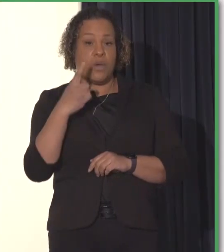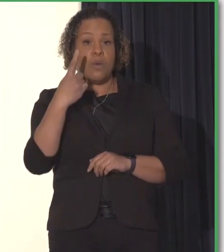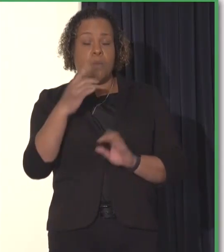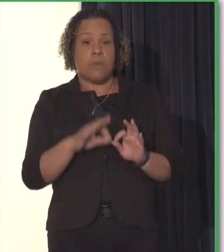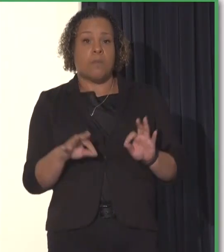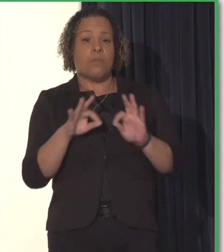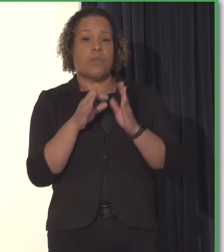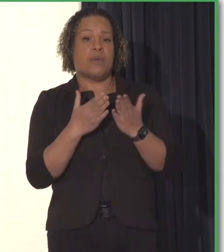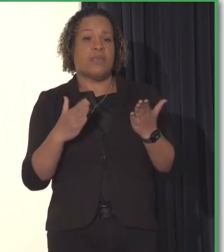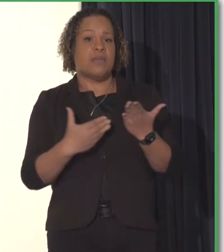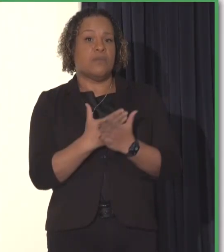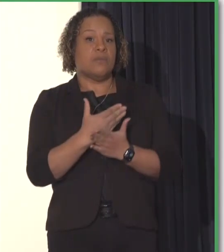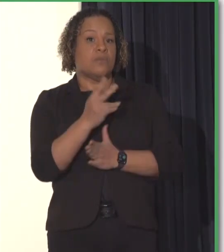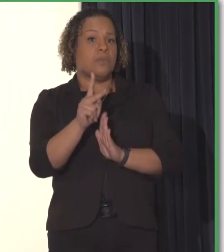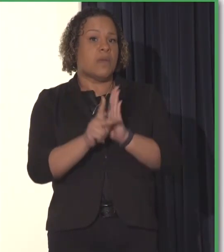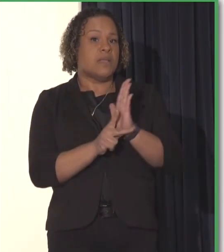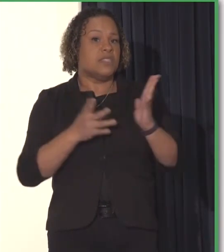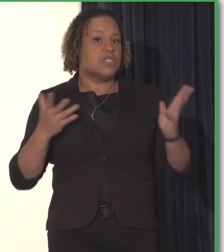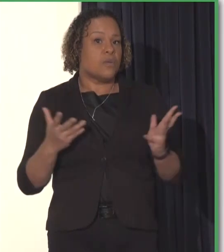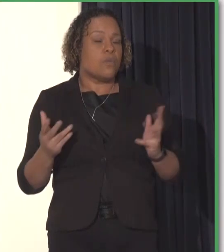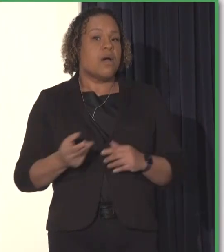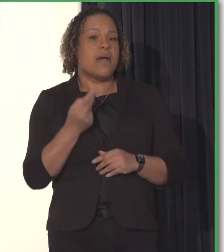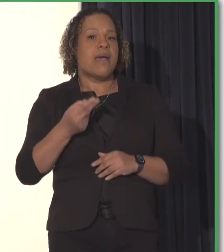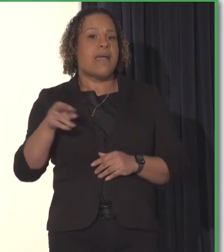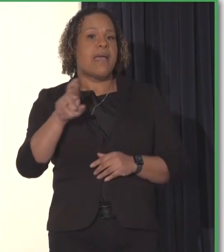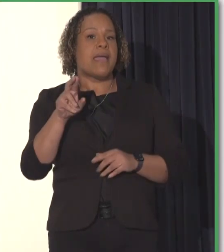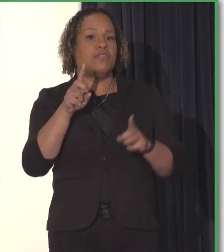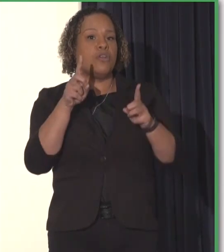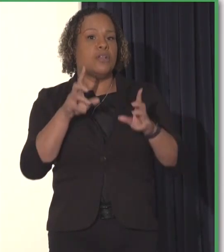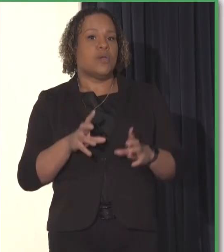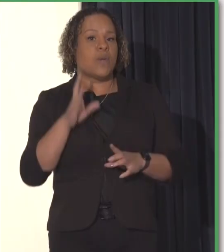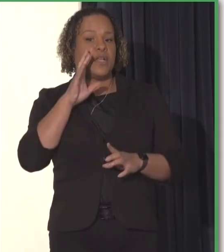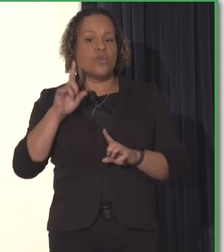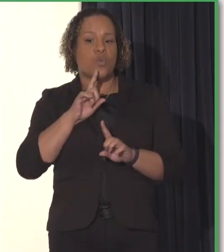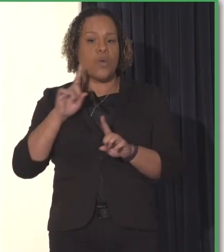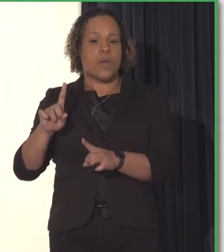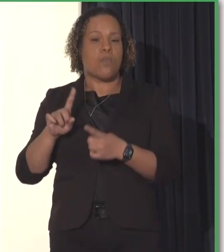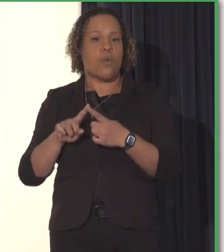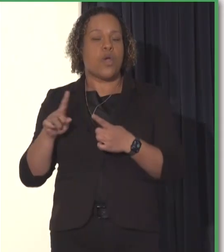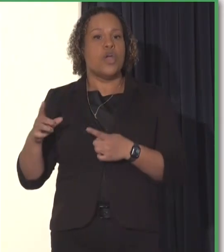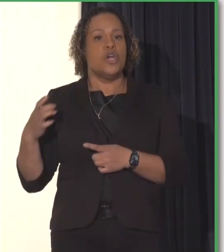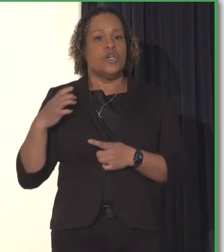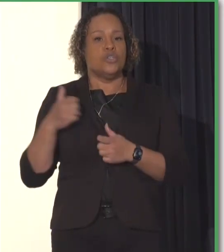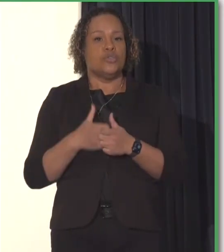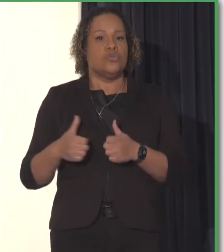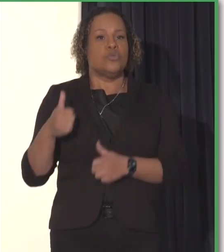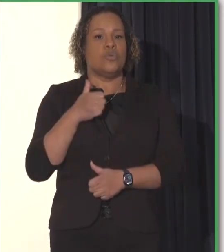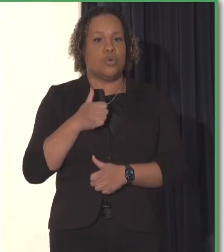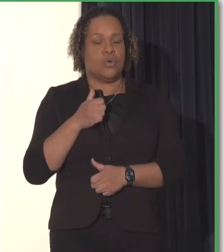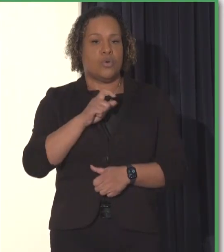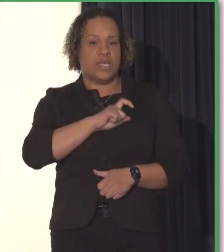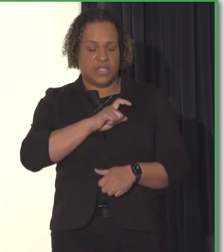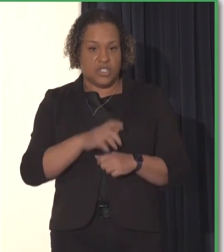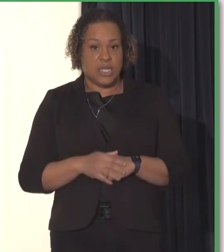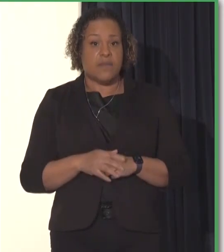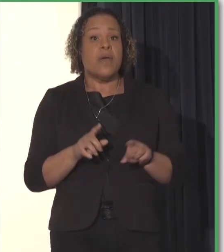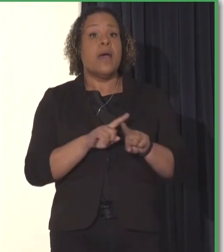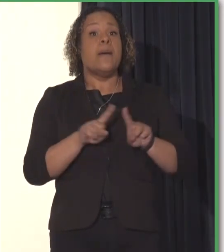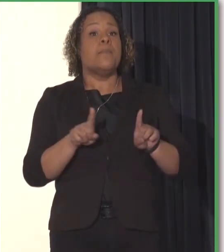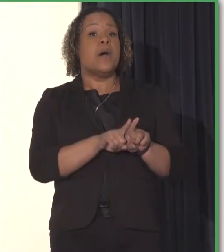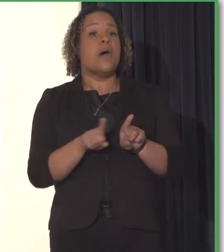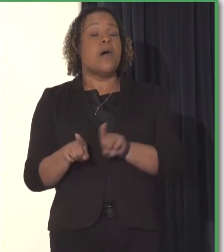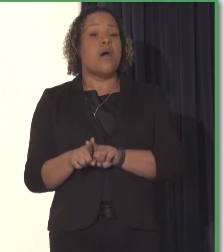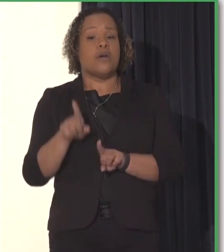that the HR director will report to the chief, as they always have, but also report